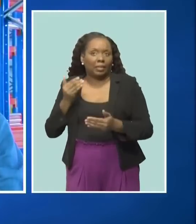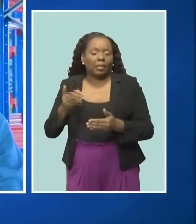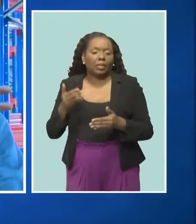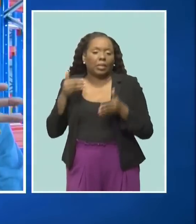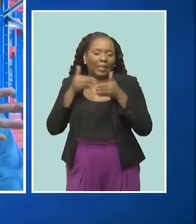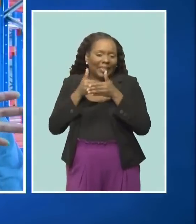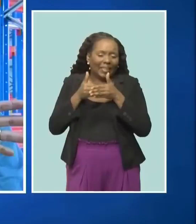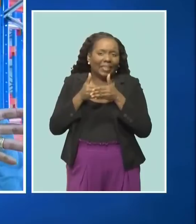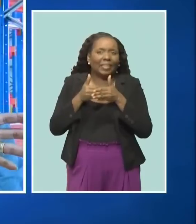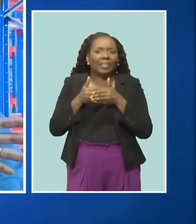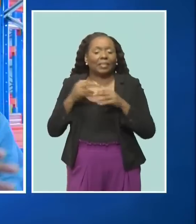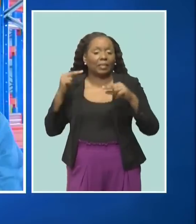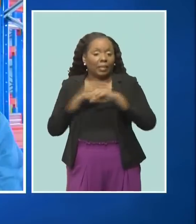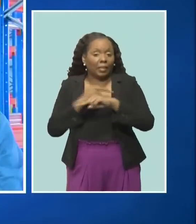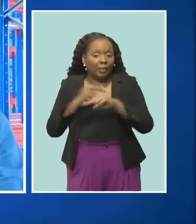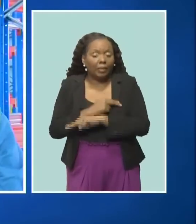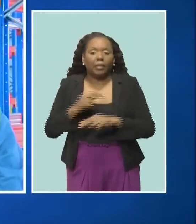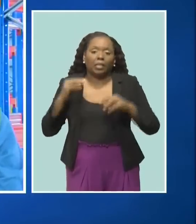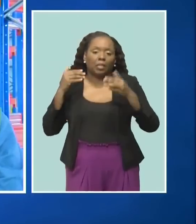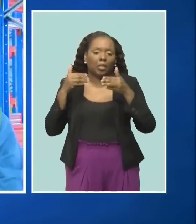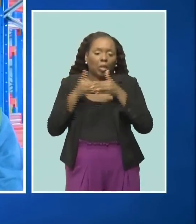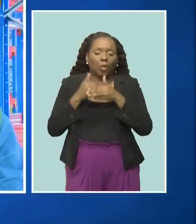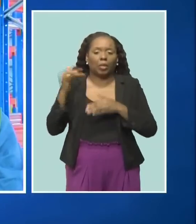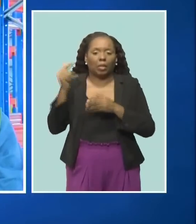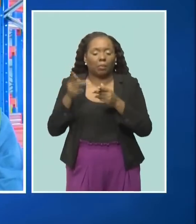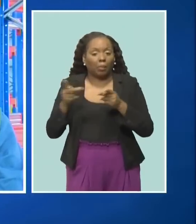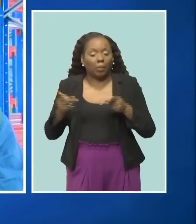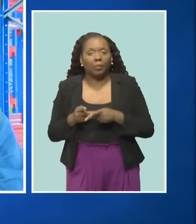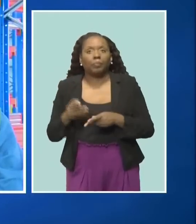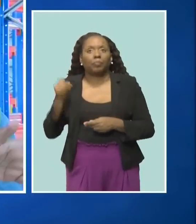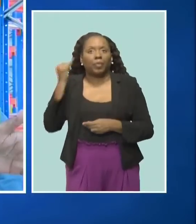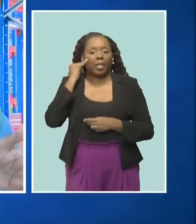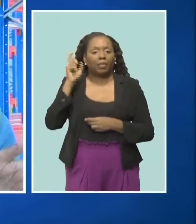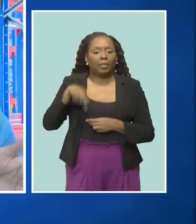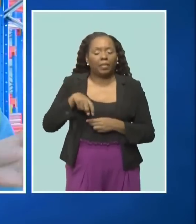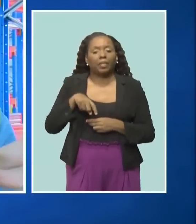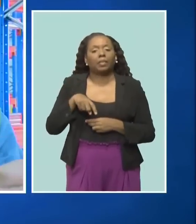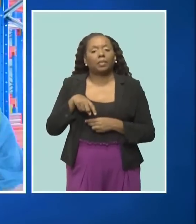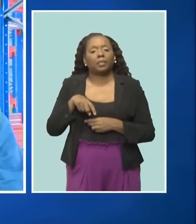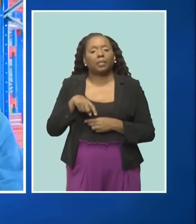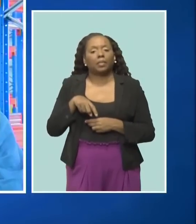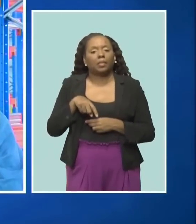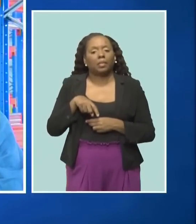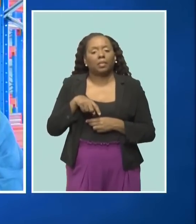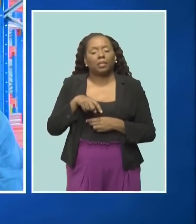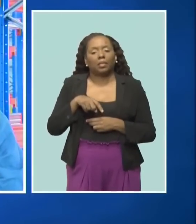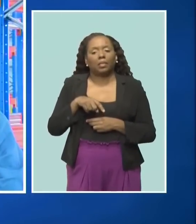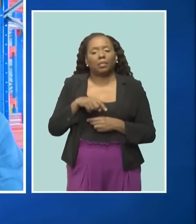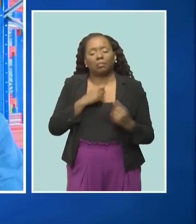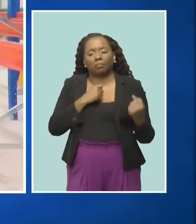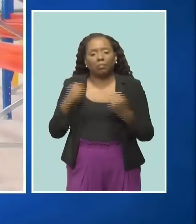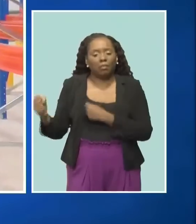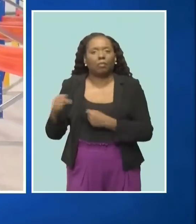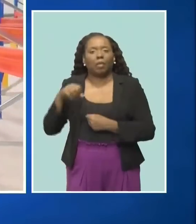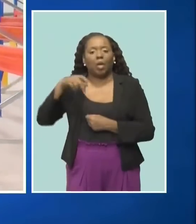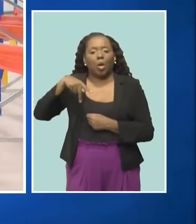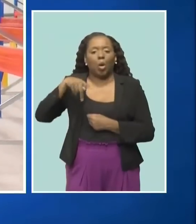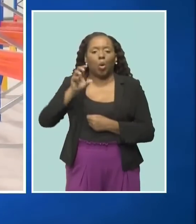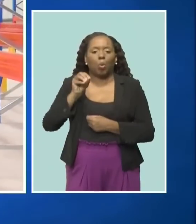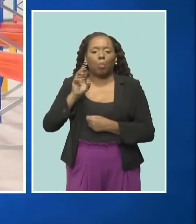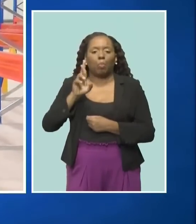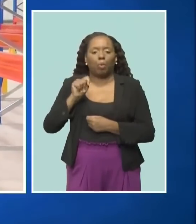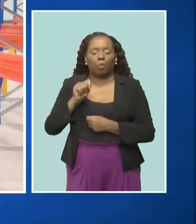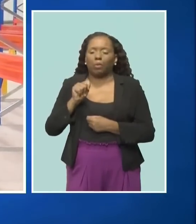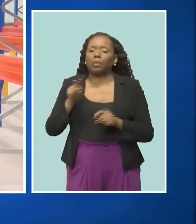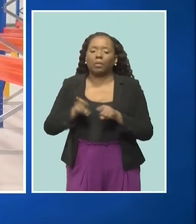close to the highway, so if we need to use the port, we can get onto the highway quickly and get down to the port. He says it would